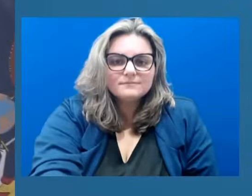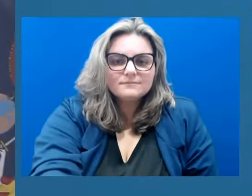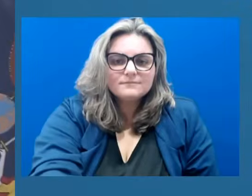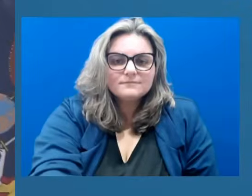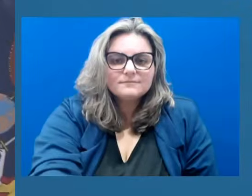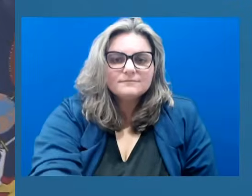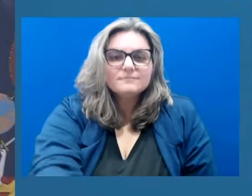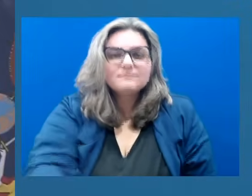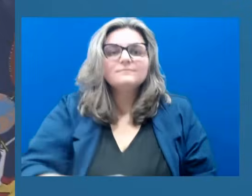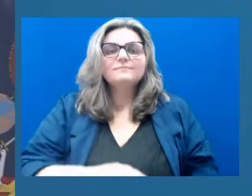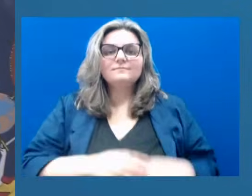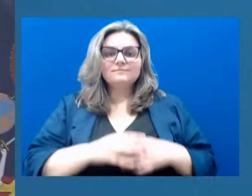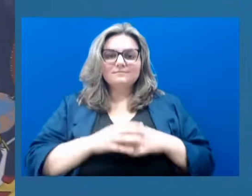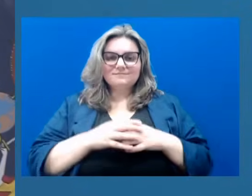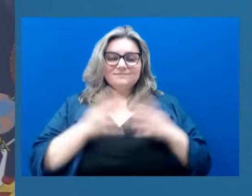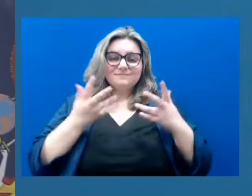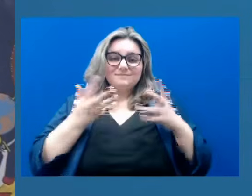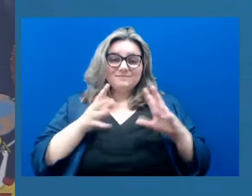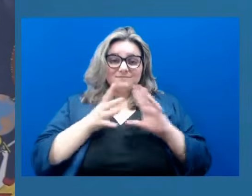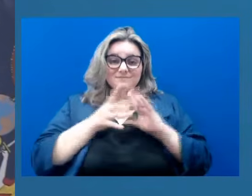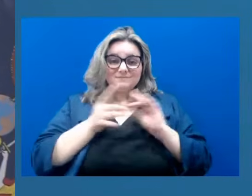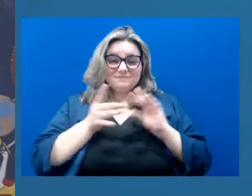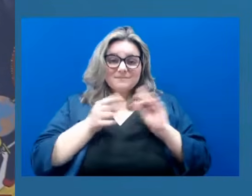my poor friend,